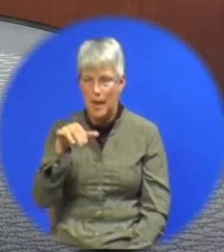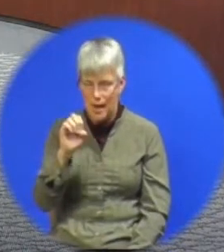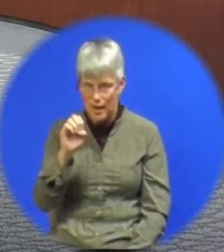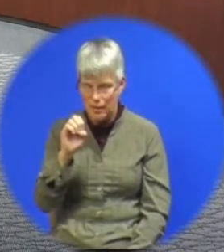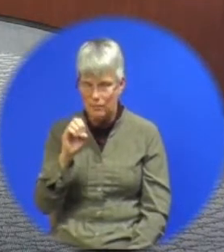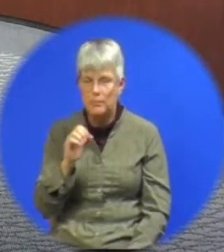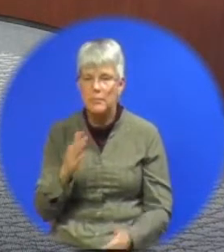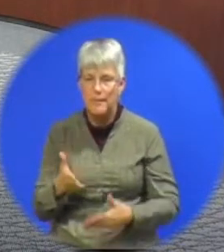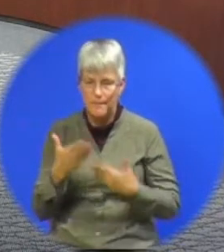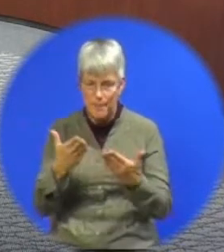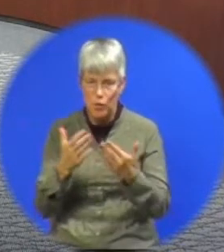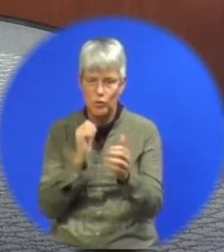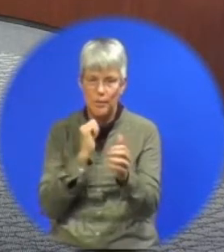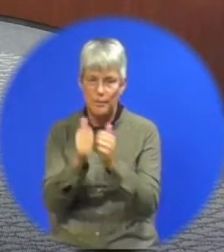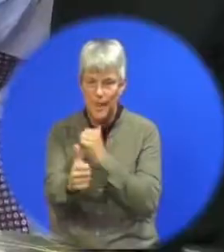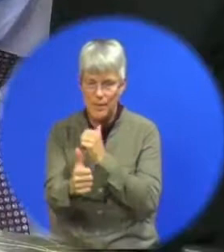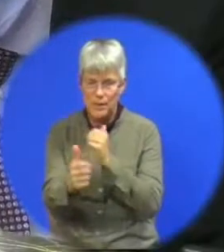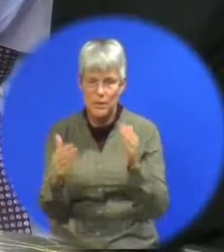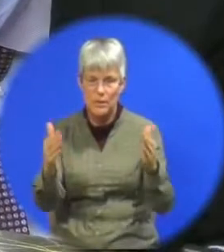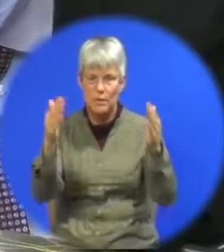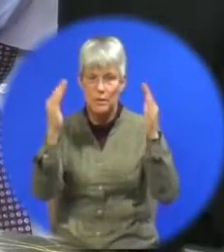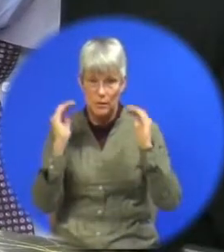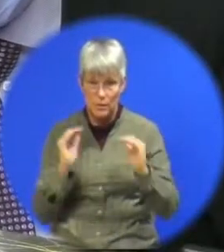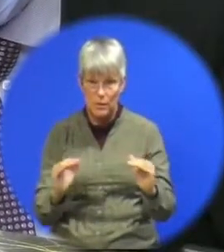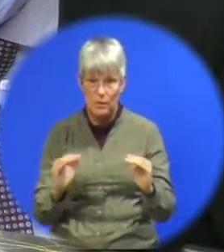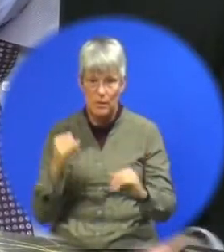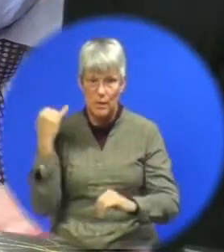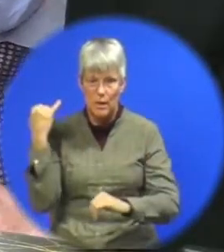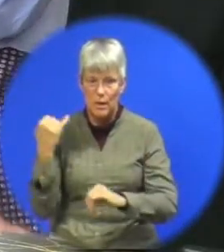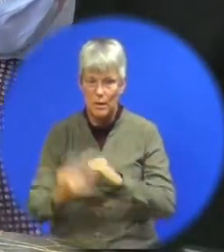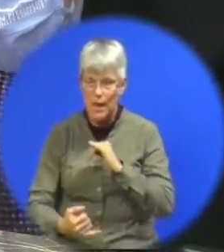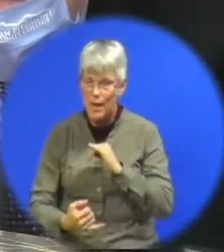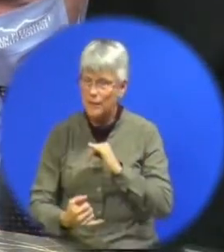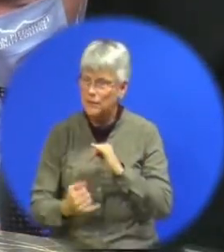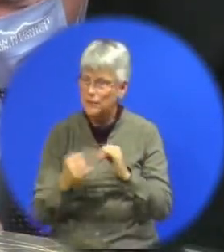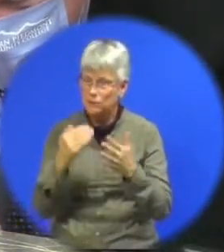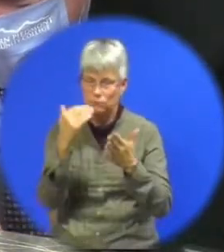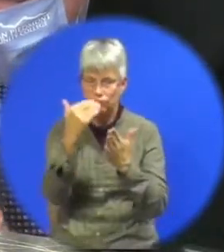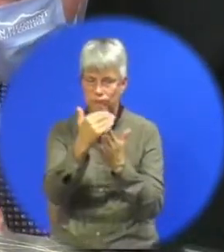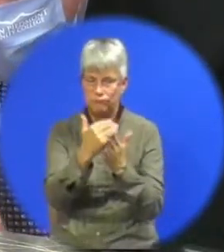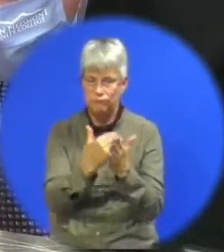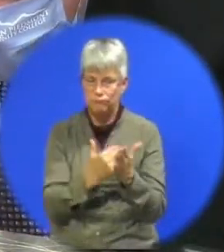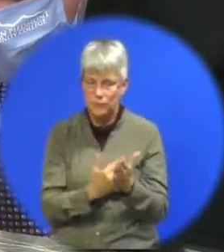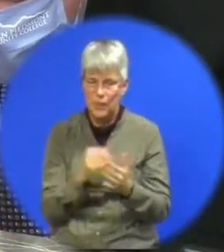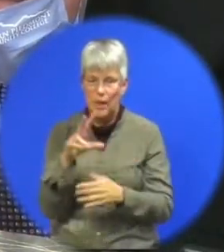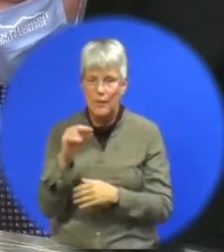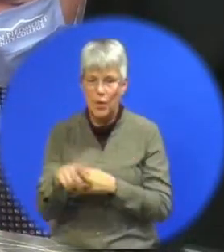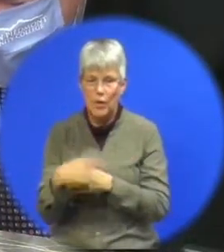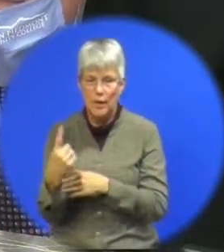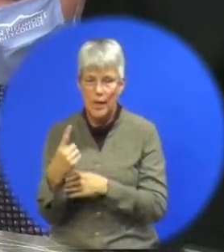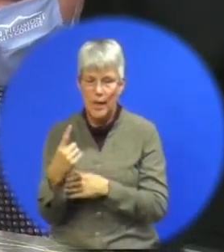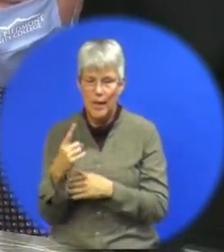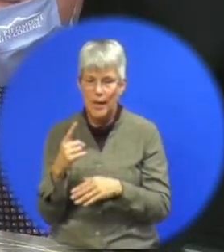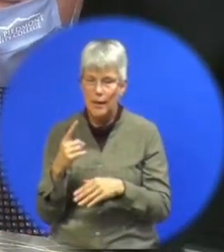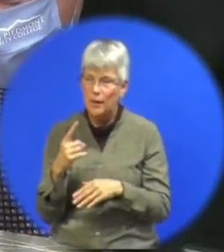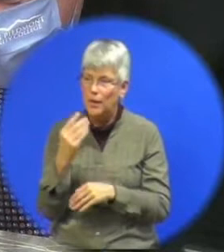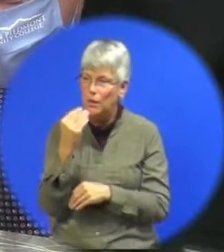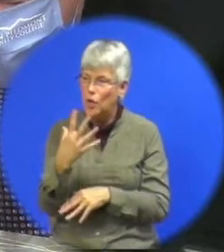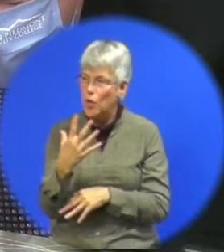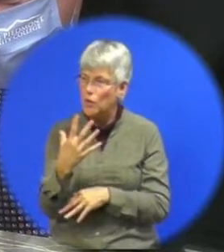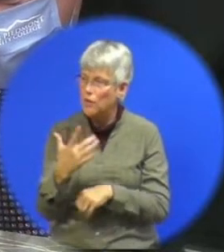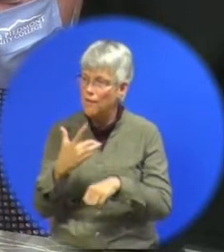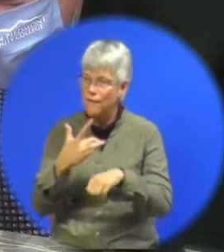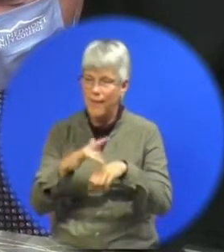Motion passes. Our last order of business, at least according to the agenda, is a 30-day notice of vacancies. We